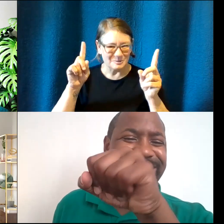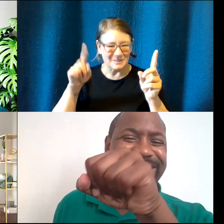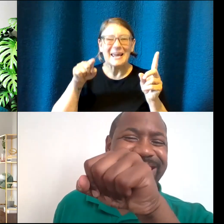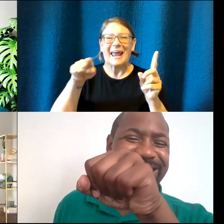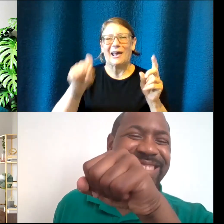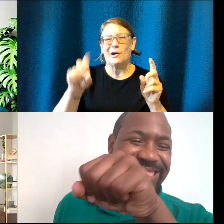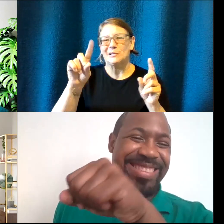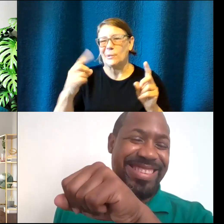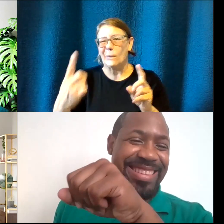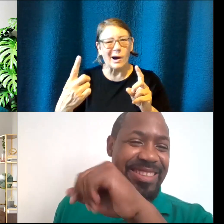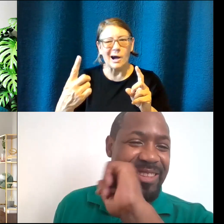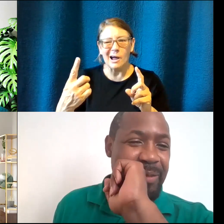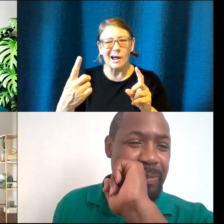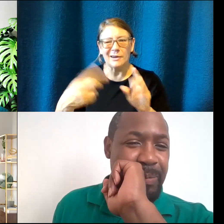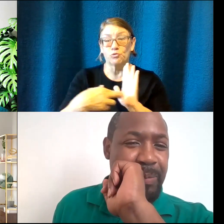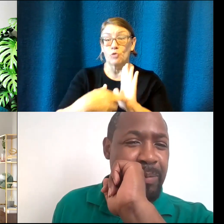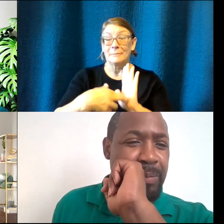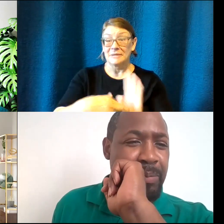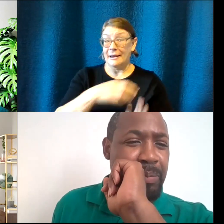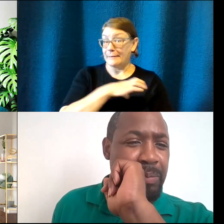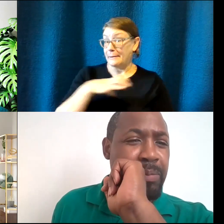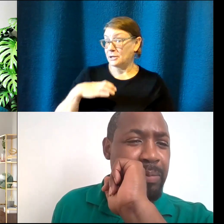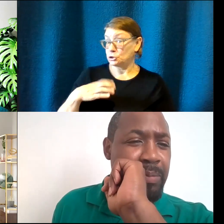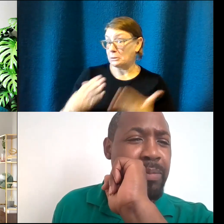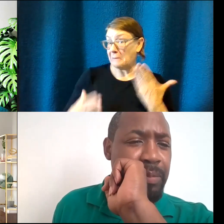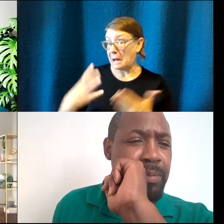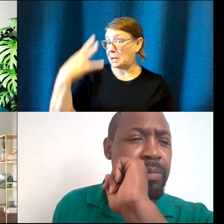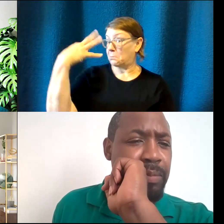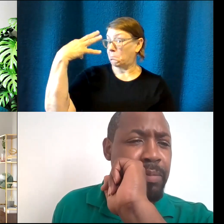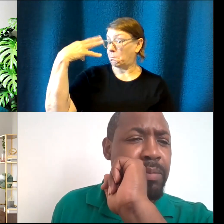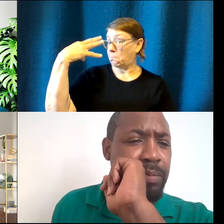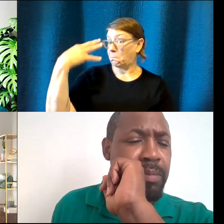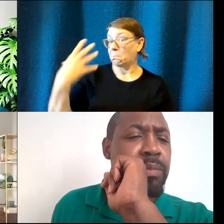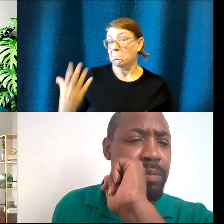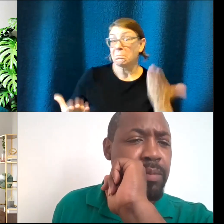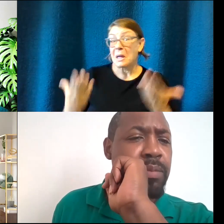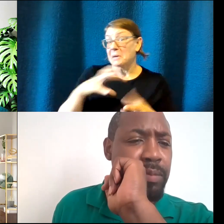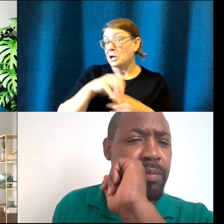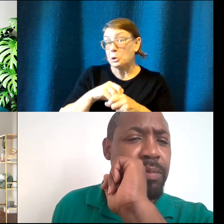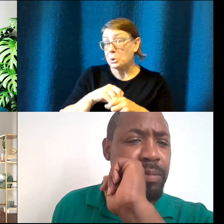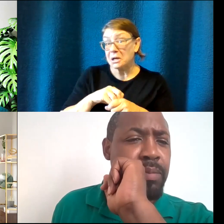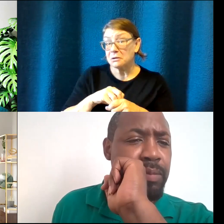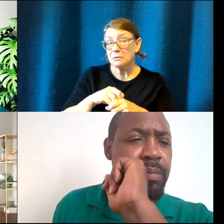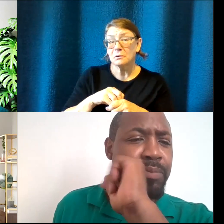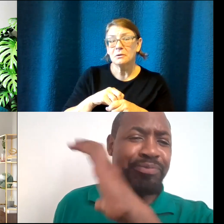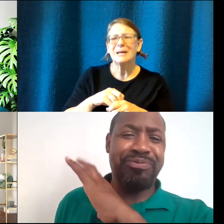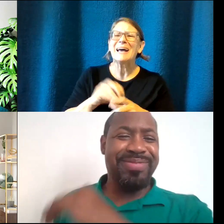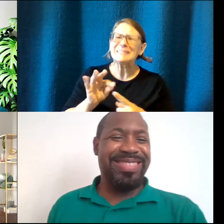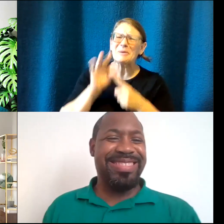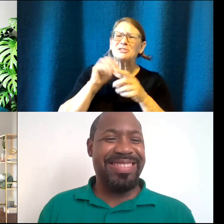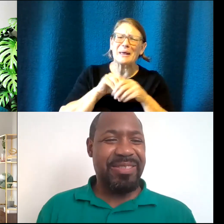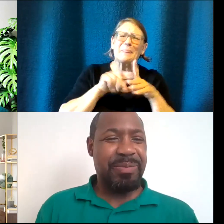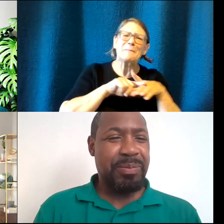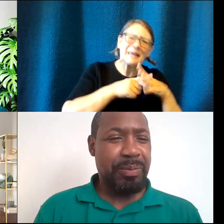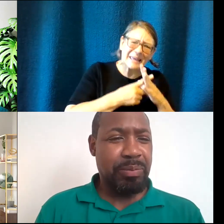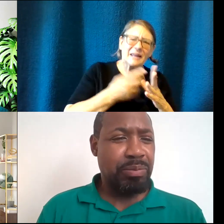do one, representing the commission and, have that as part of something, especially when at the beginning, when we're just trying